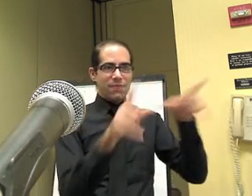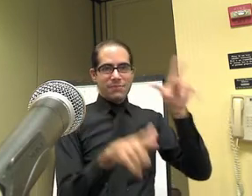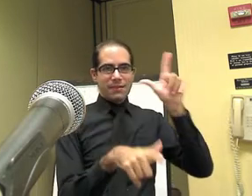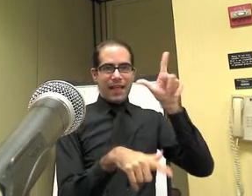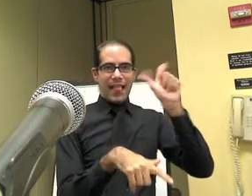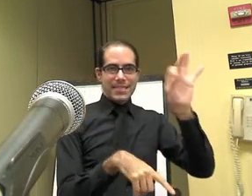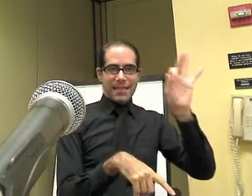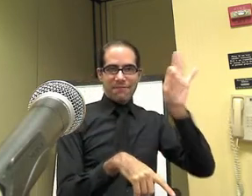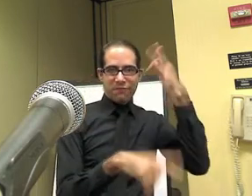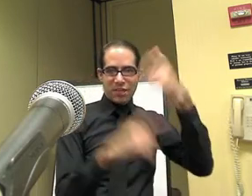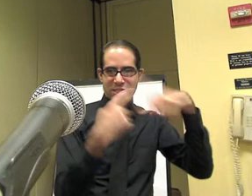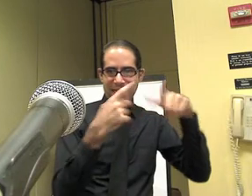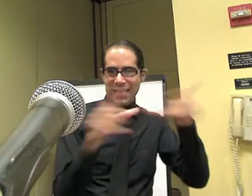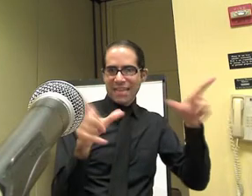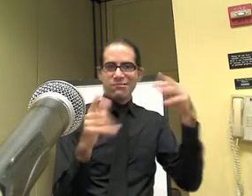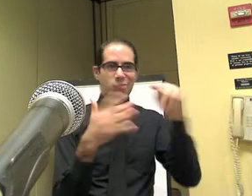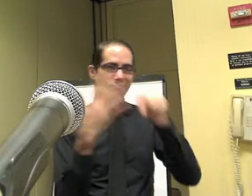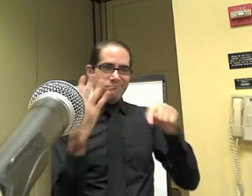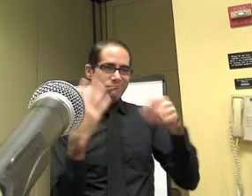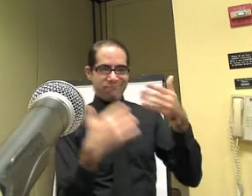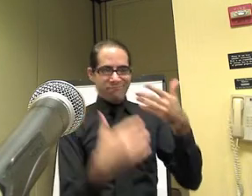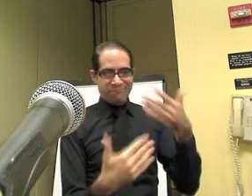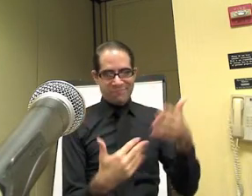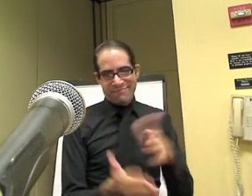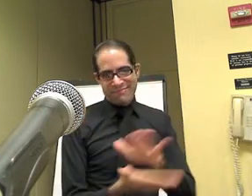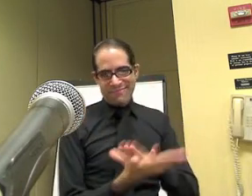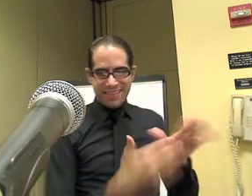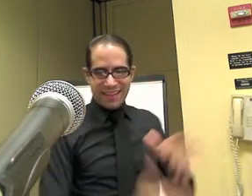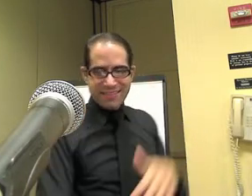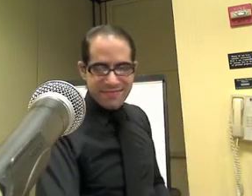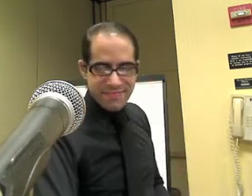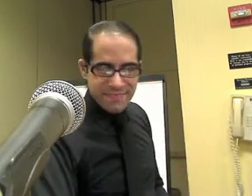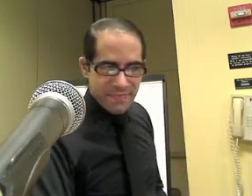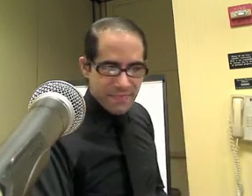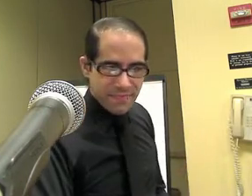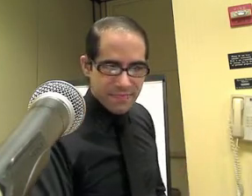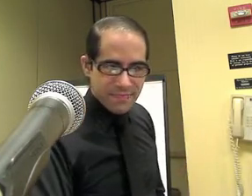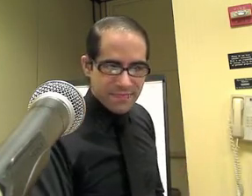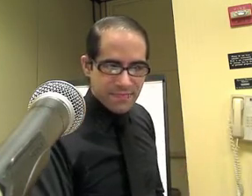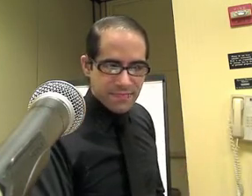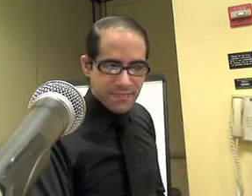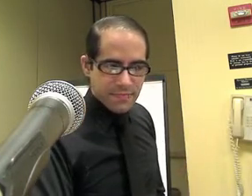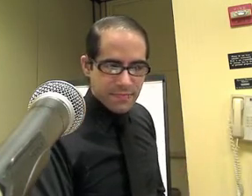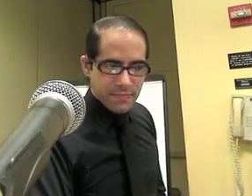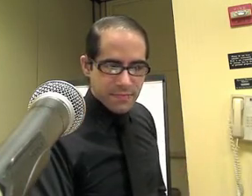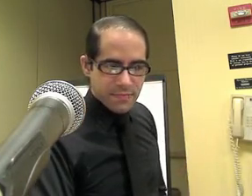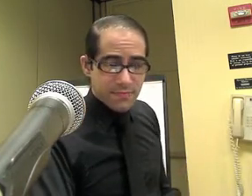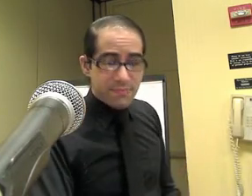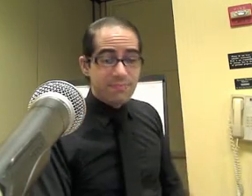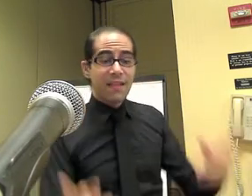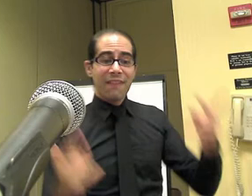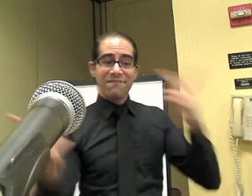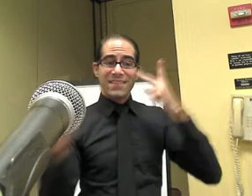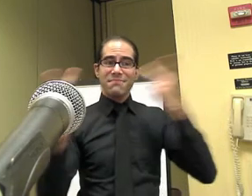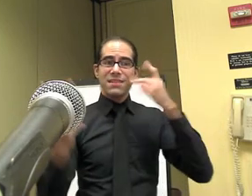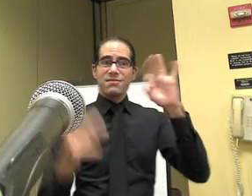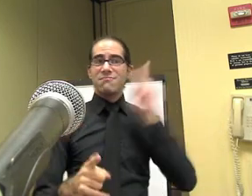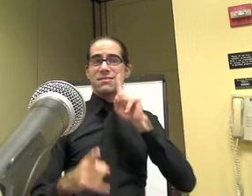perspective, whether it's in American Sign Language or French Sign Language or whatever. So that's great.